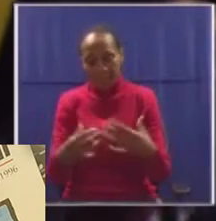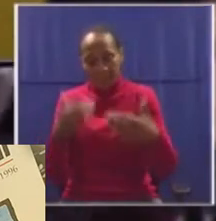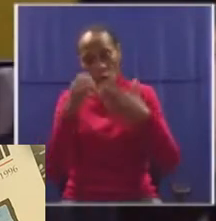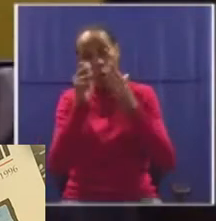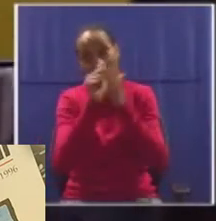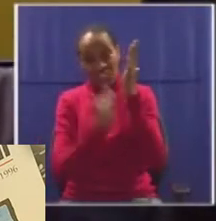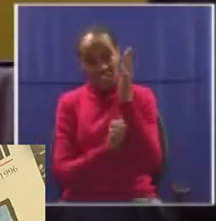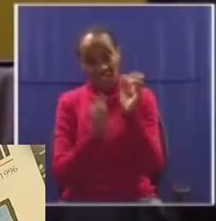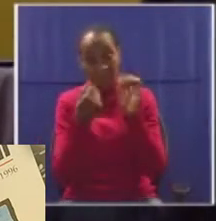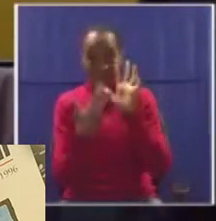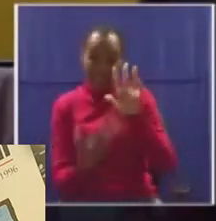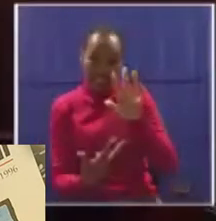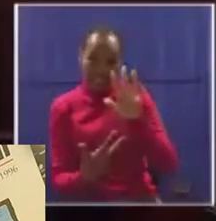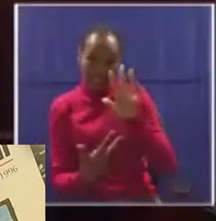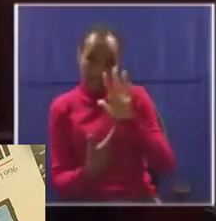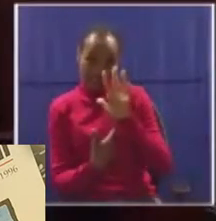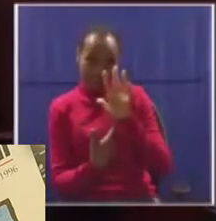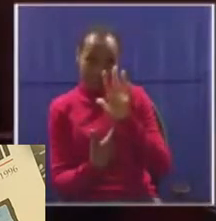order